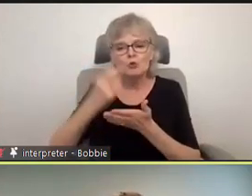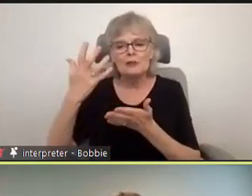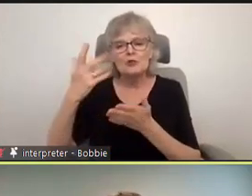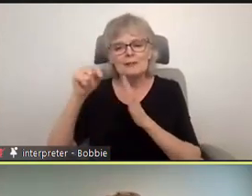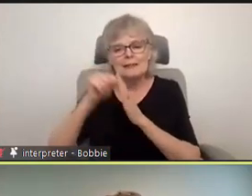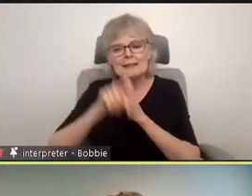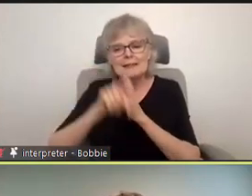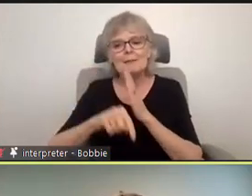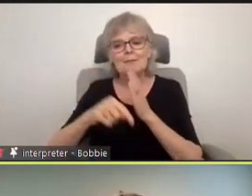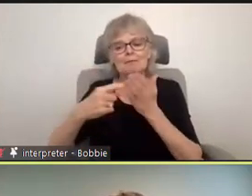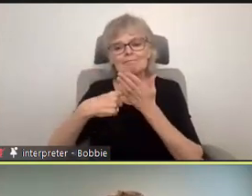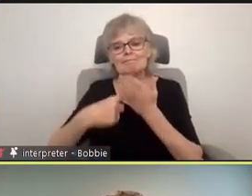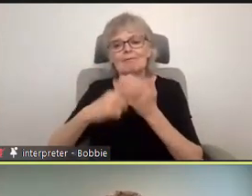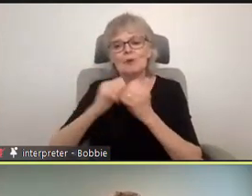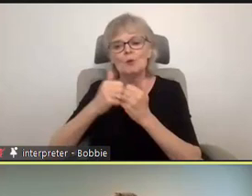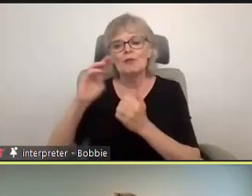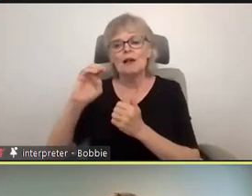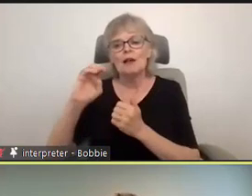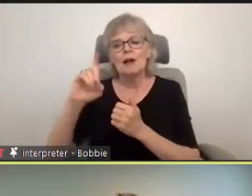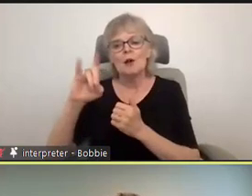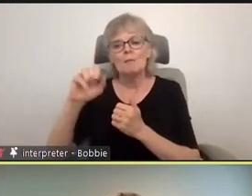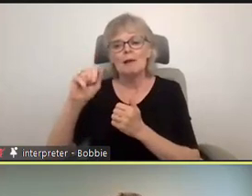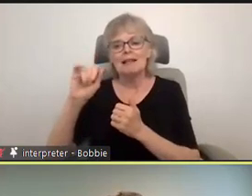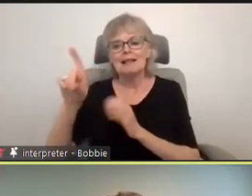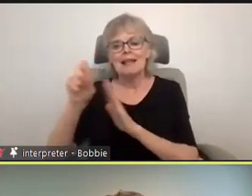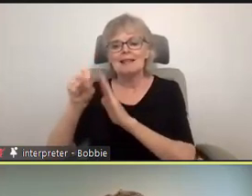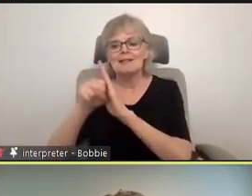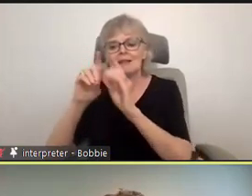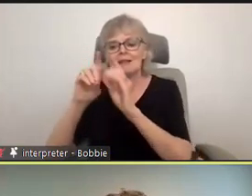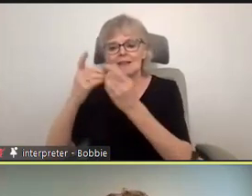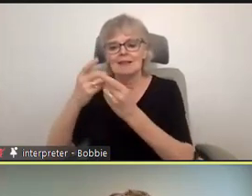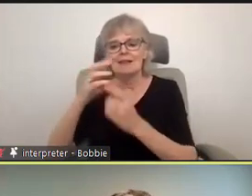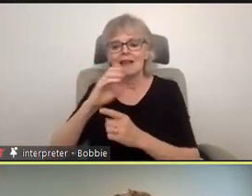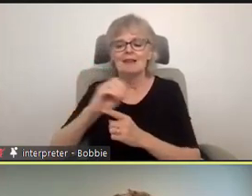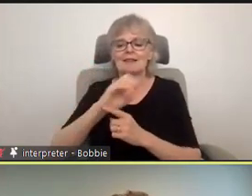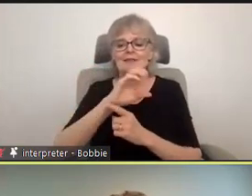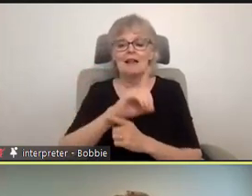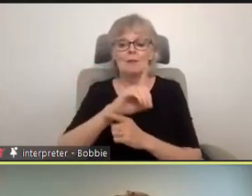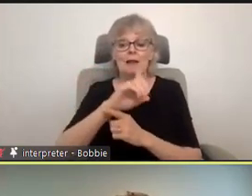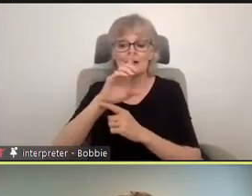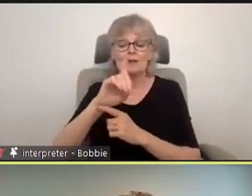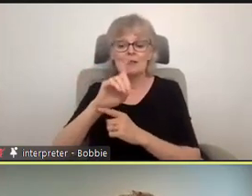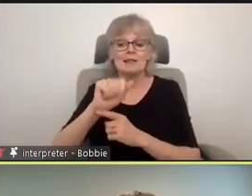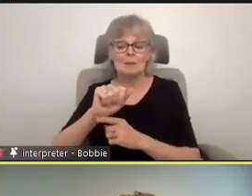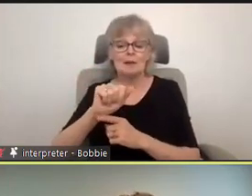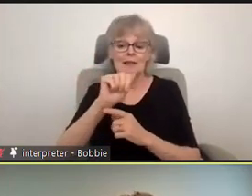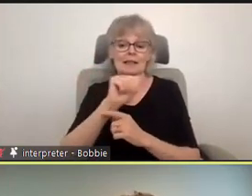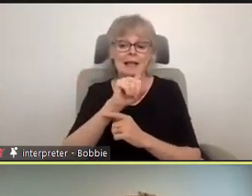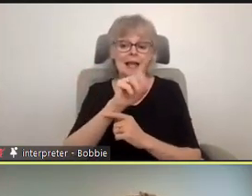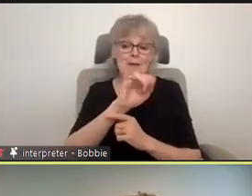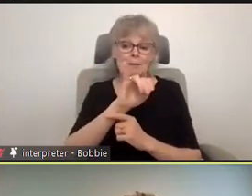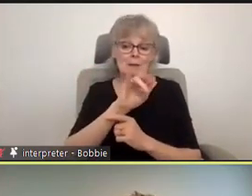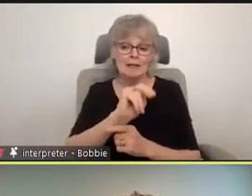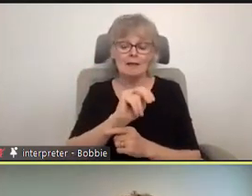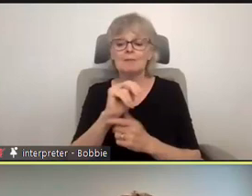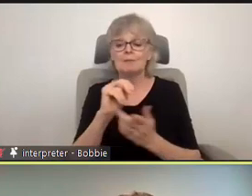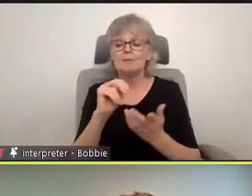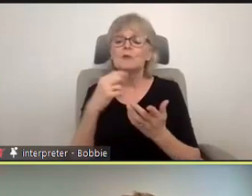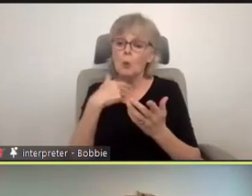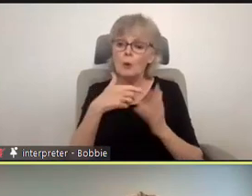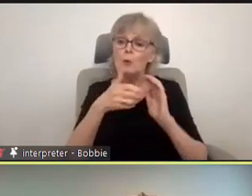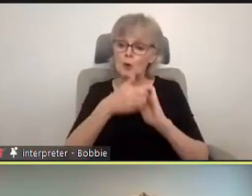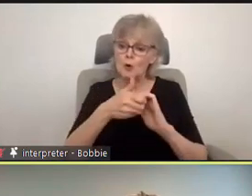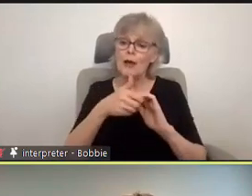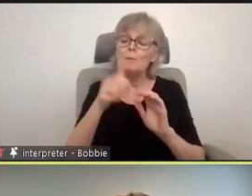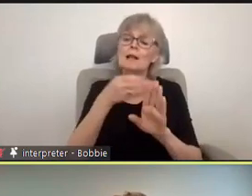conversations with our Medicaid state agency and our Developmental Disabilities Administration. Not to say that we weren't collaborating regularly before,